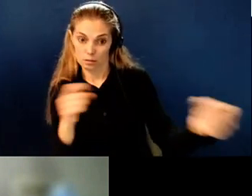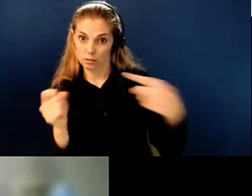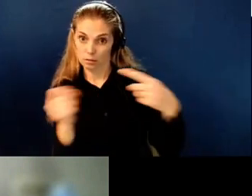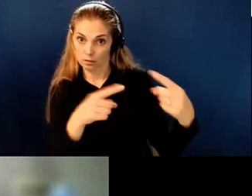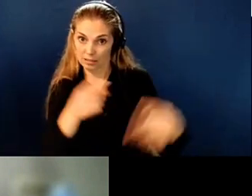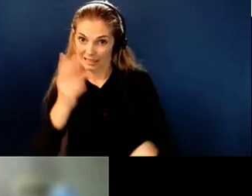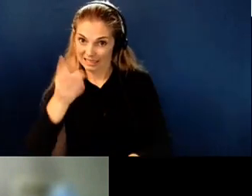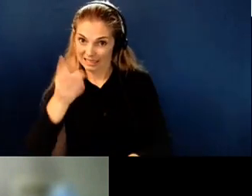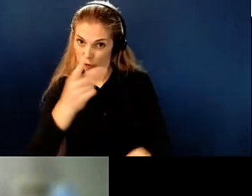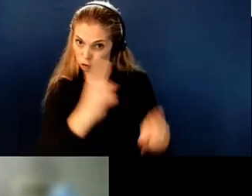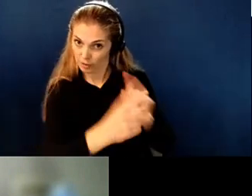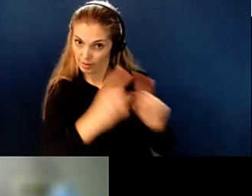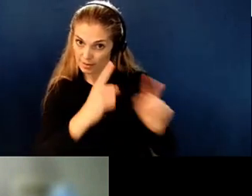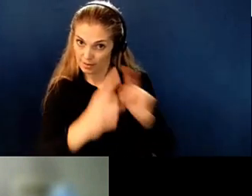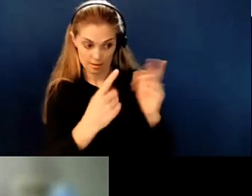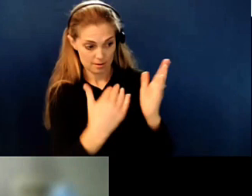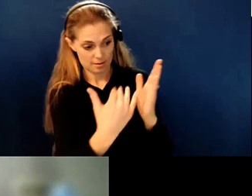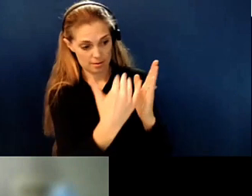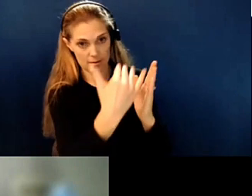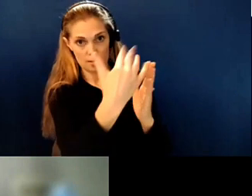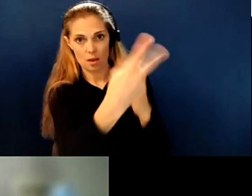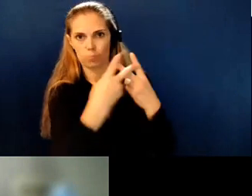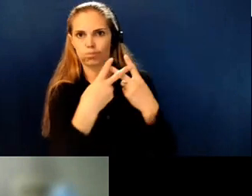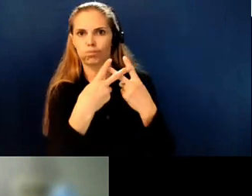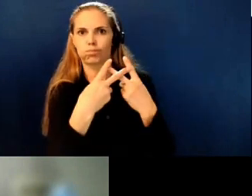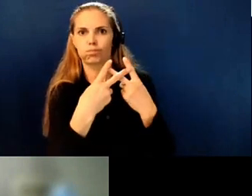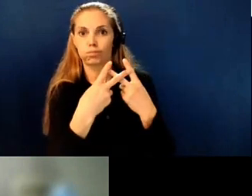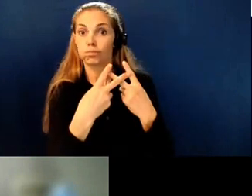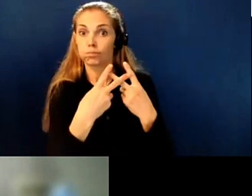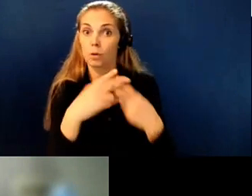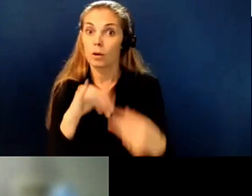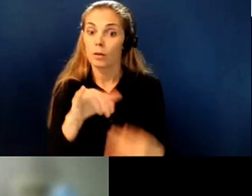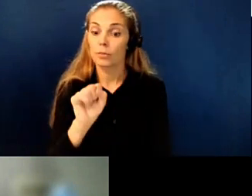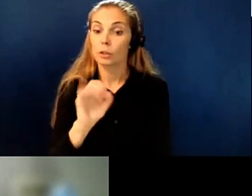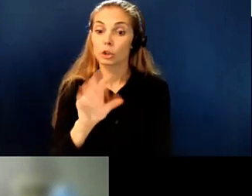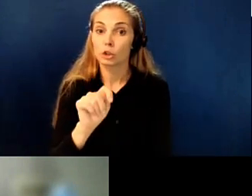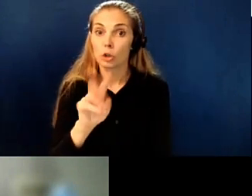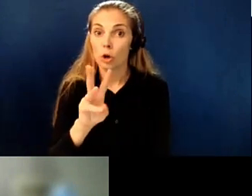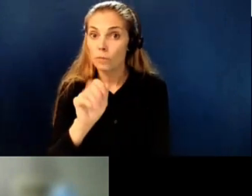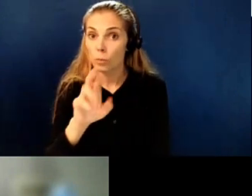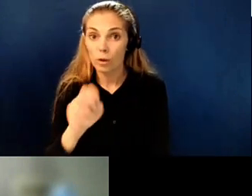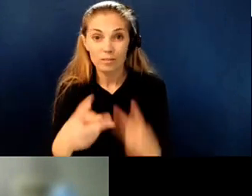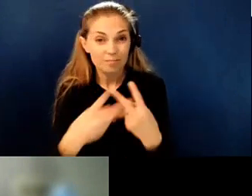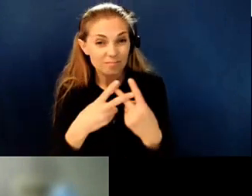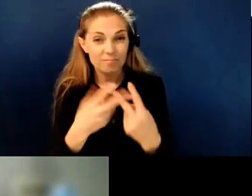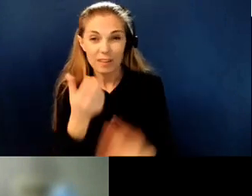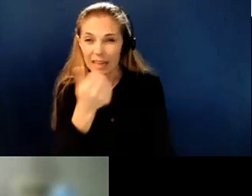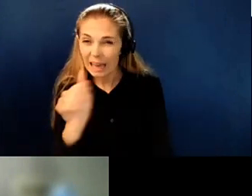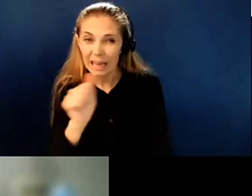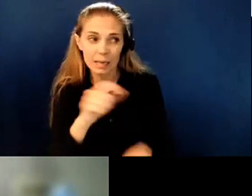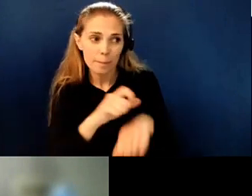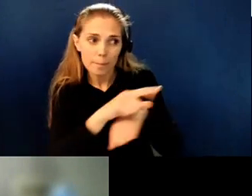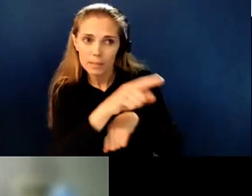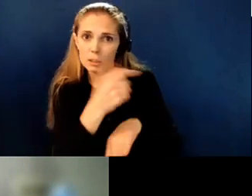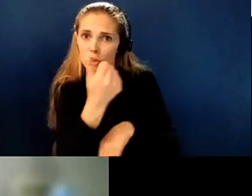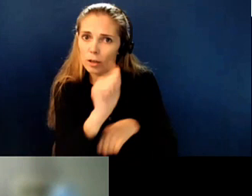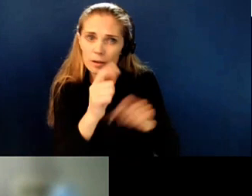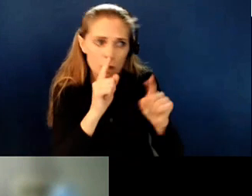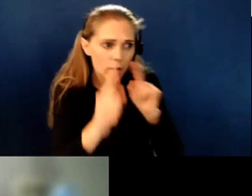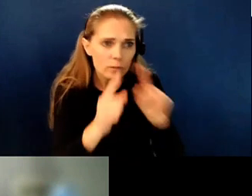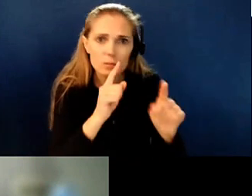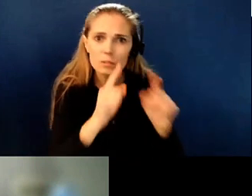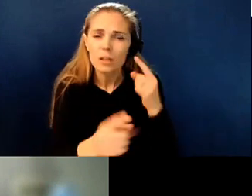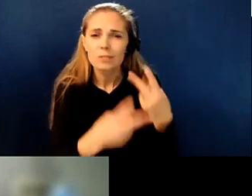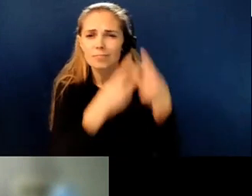retain basically every conversation, every message that goes in and out. So you have a complete paper trail of everything that happens. This is really